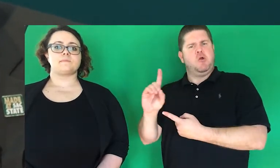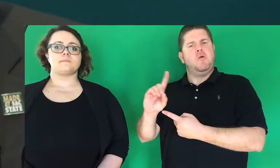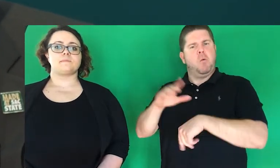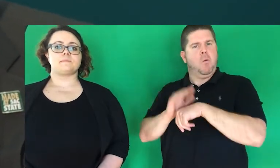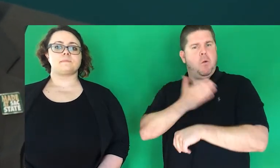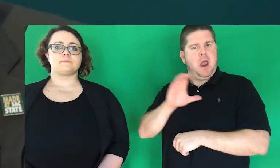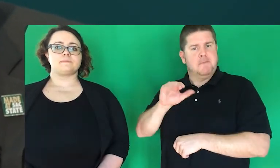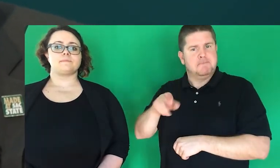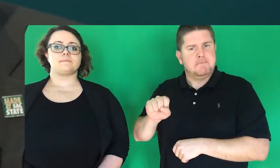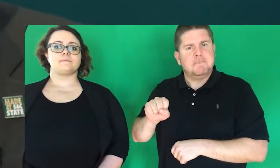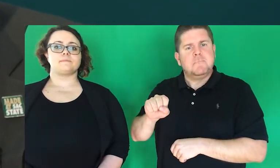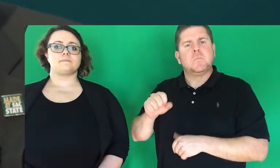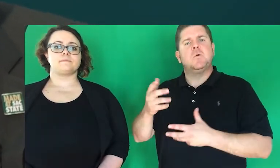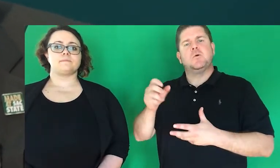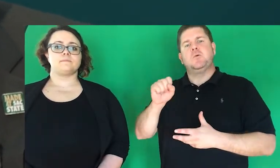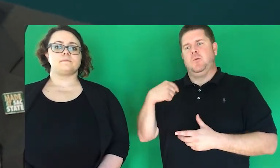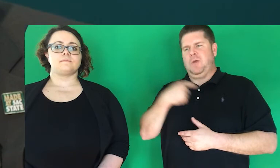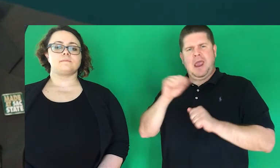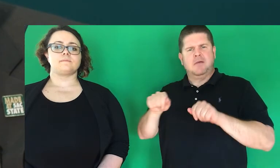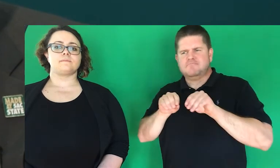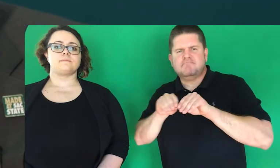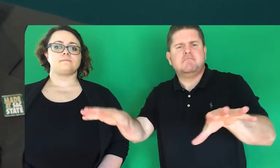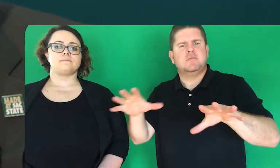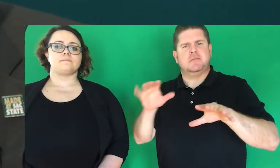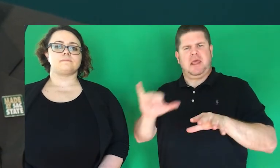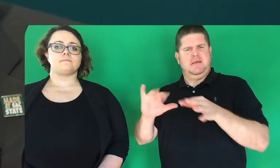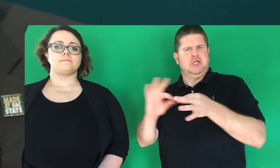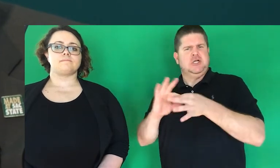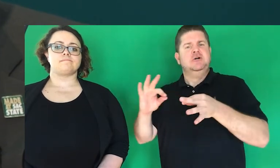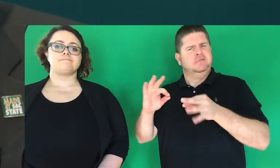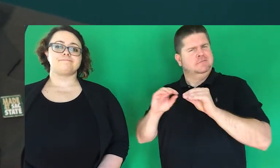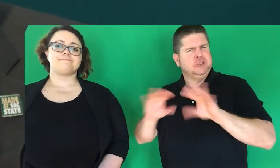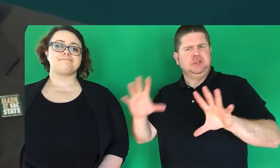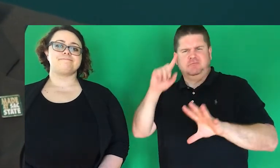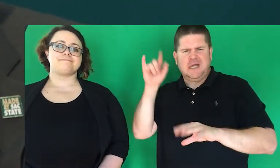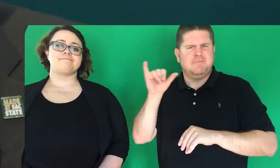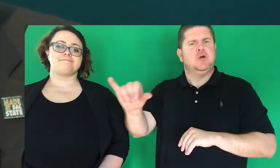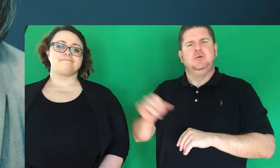Democracy here on our campus so that we can spread that message forever.